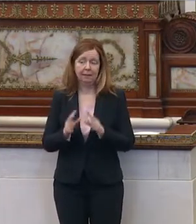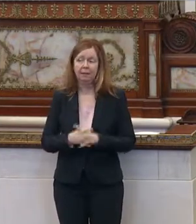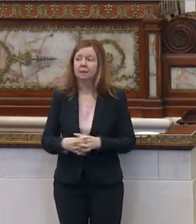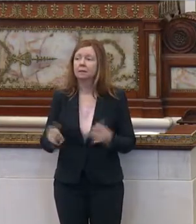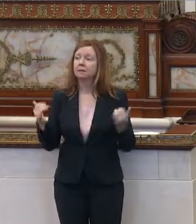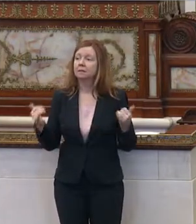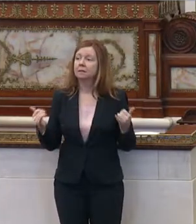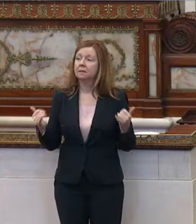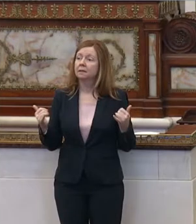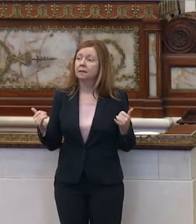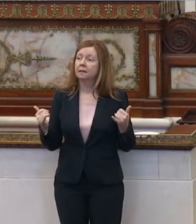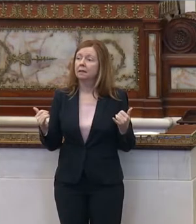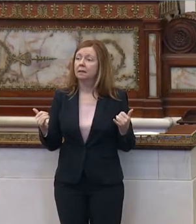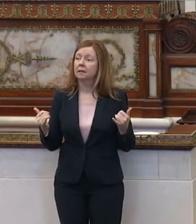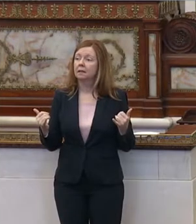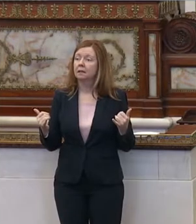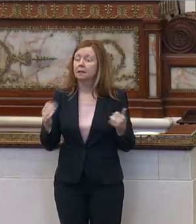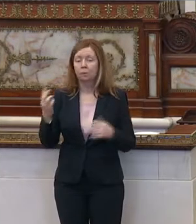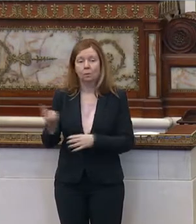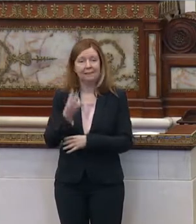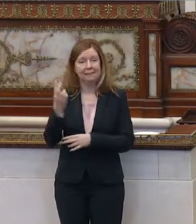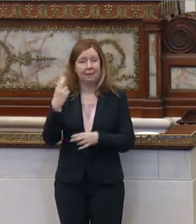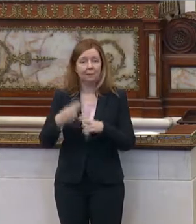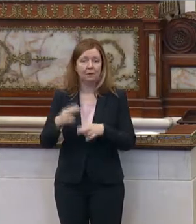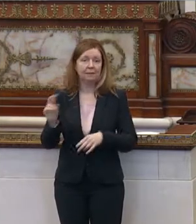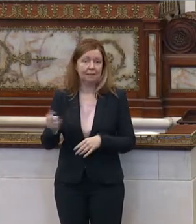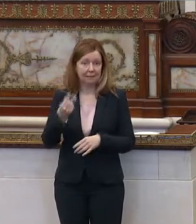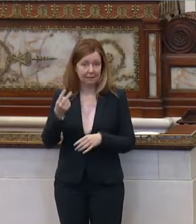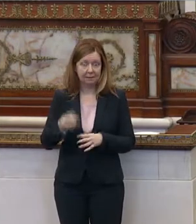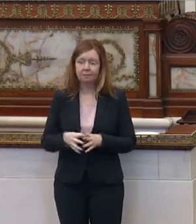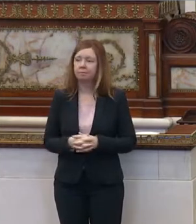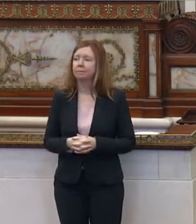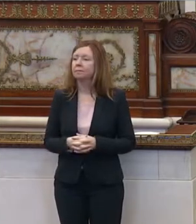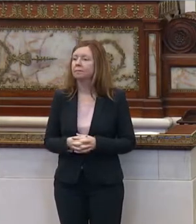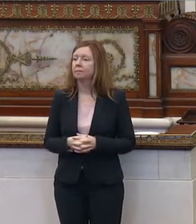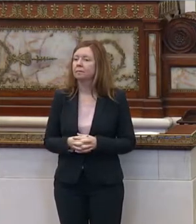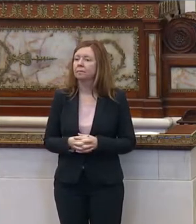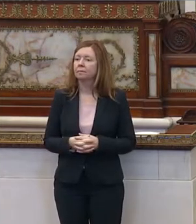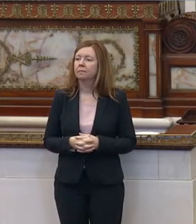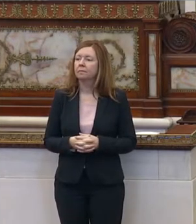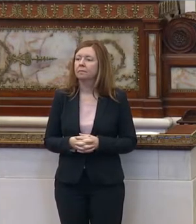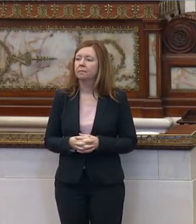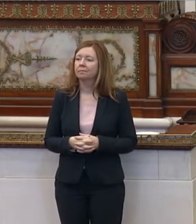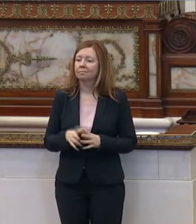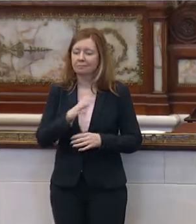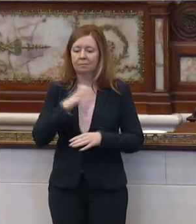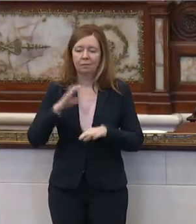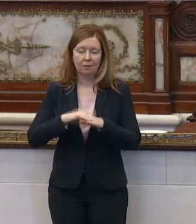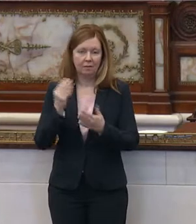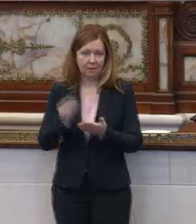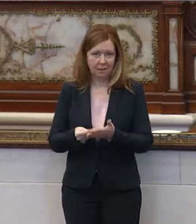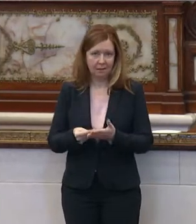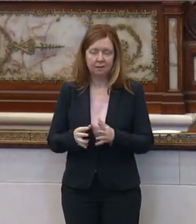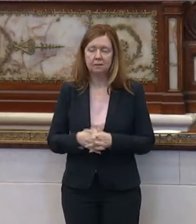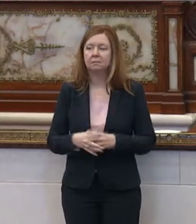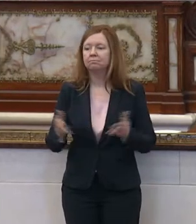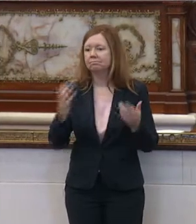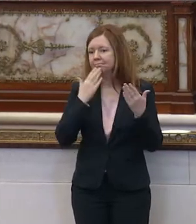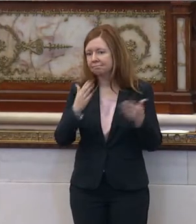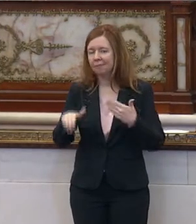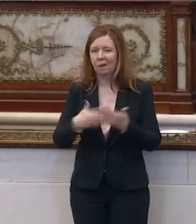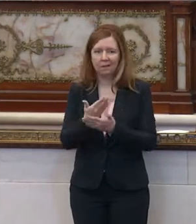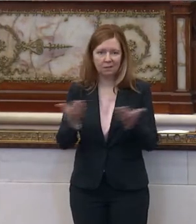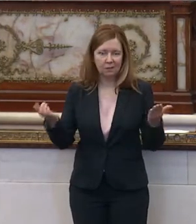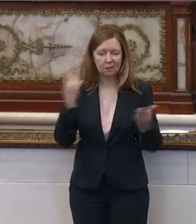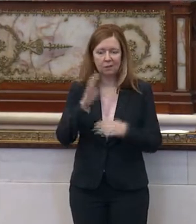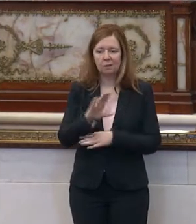Today is Wednesday, March 2nd. This is the Committee on Finance. I want to thank you all